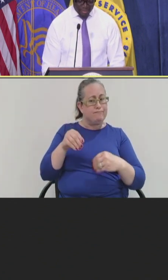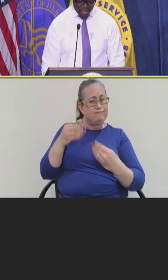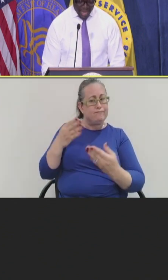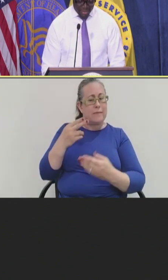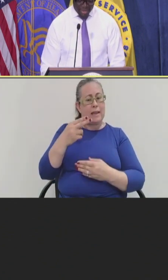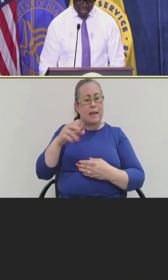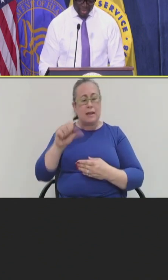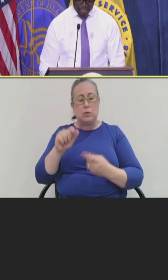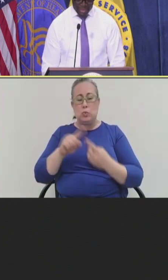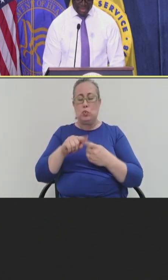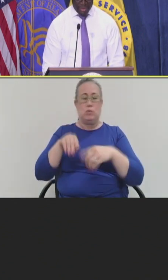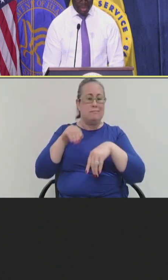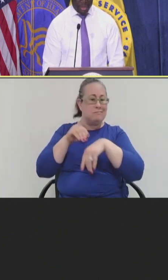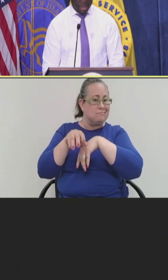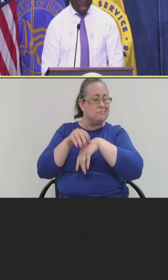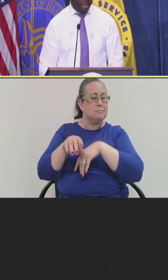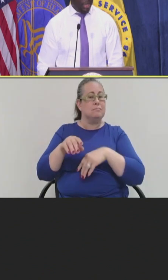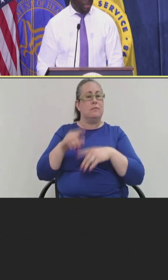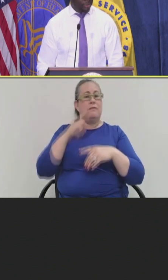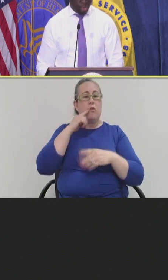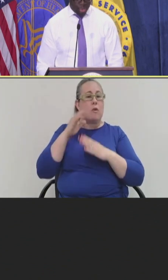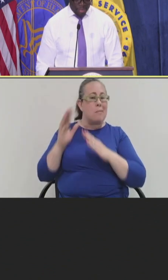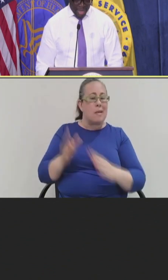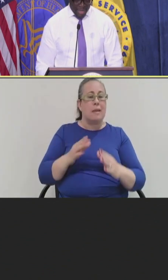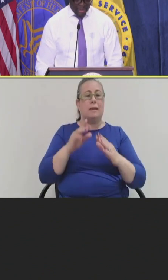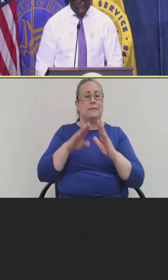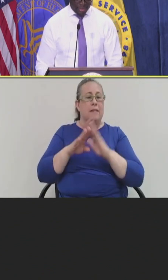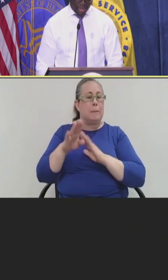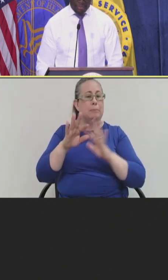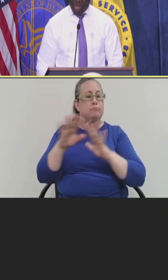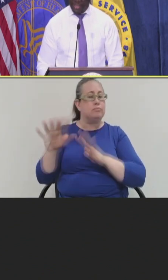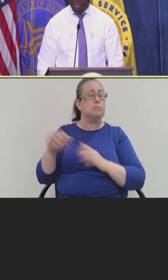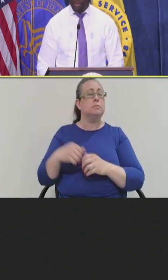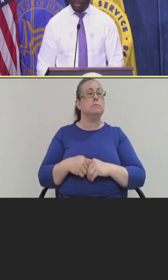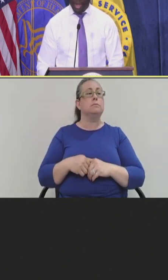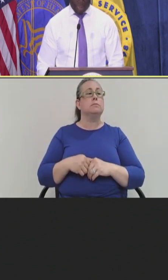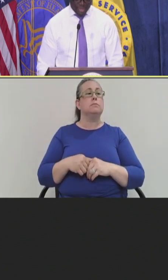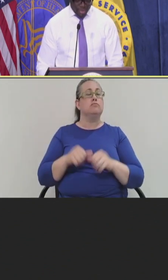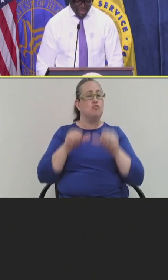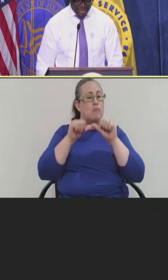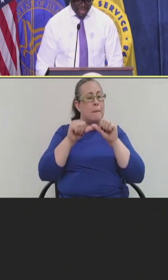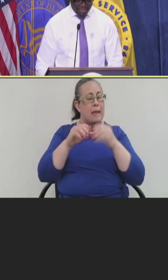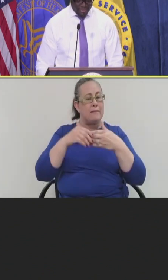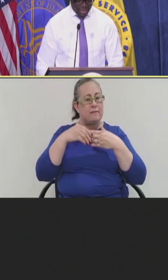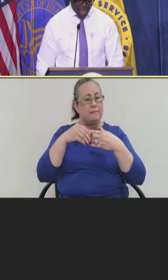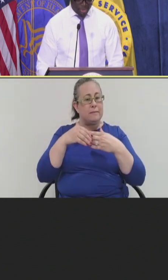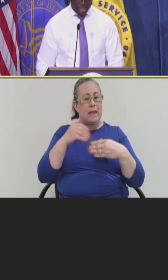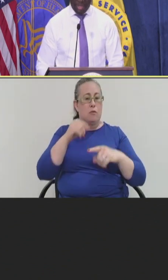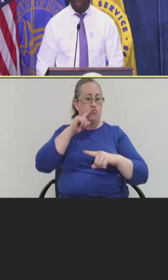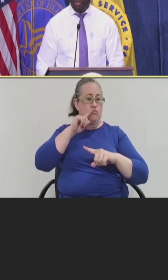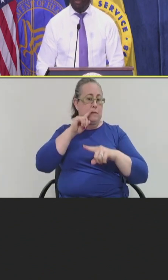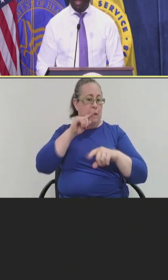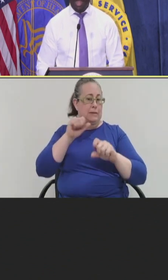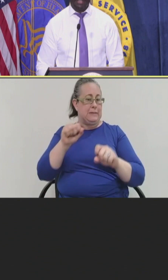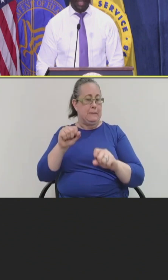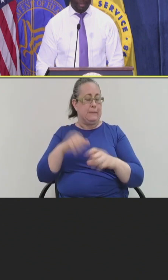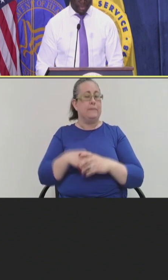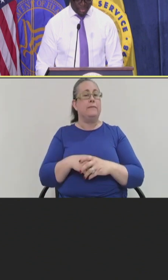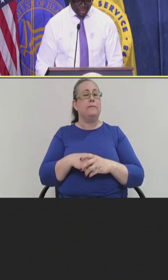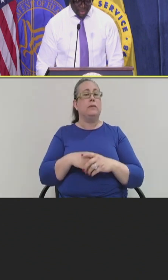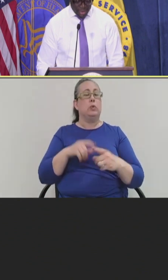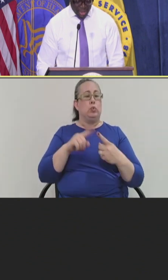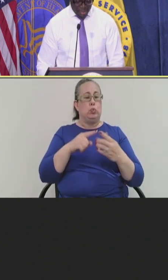and plan development. To remain flexible and responsive to the evolving